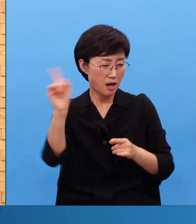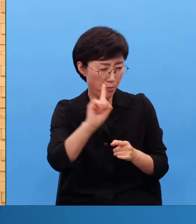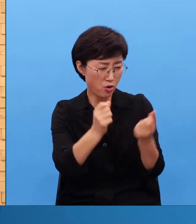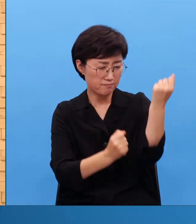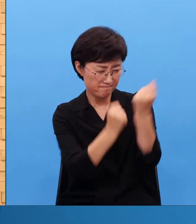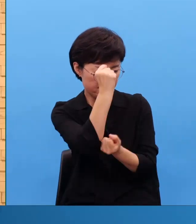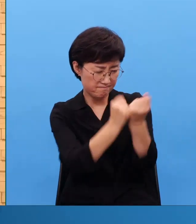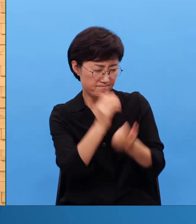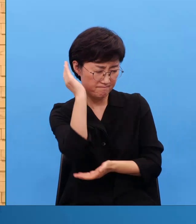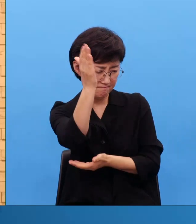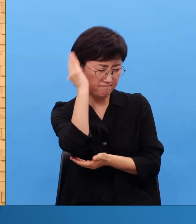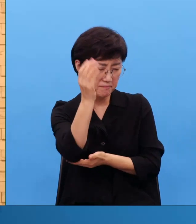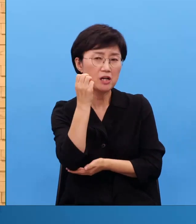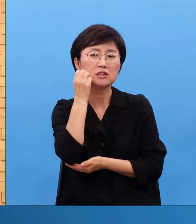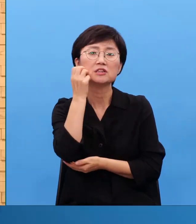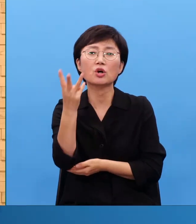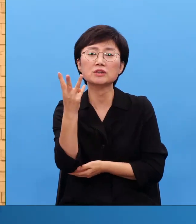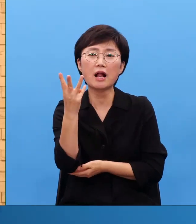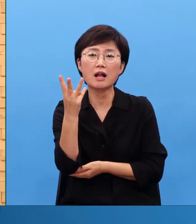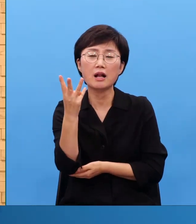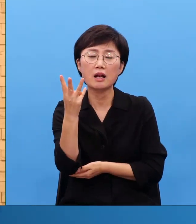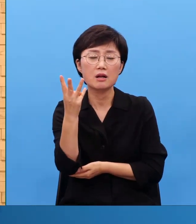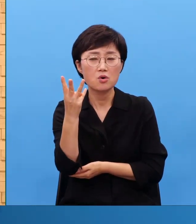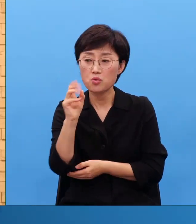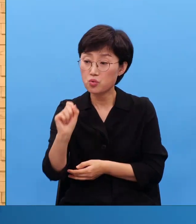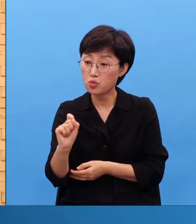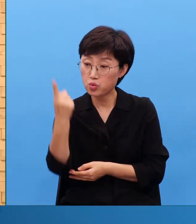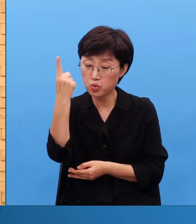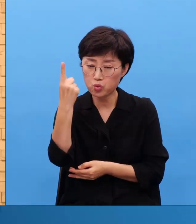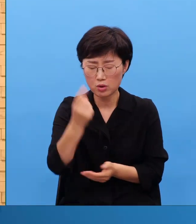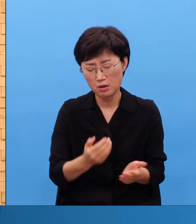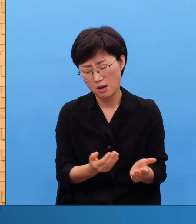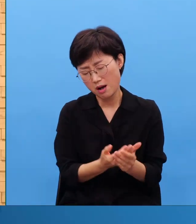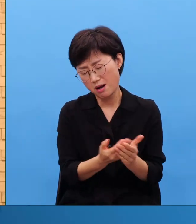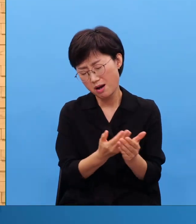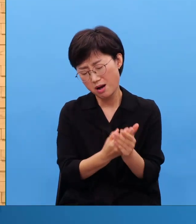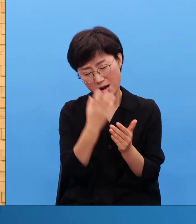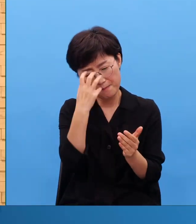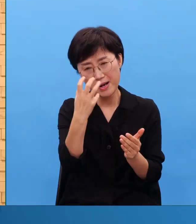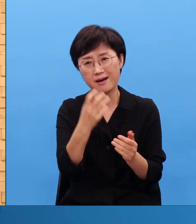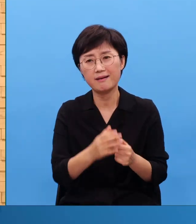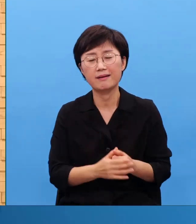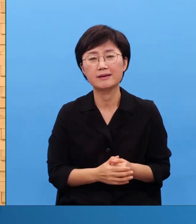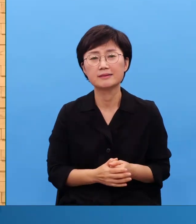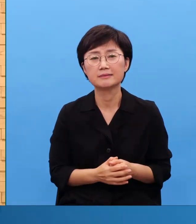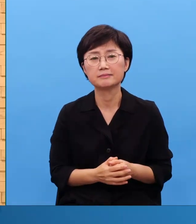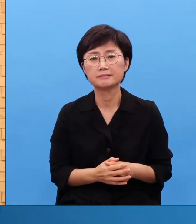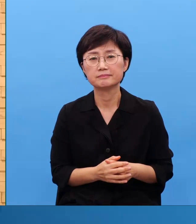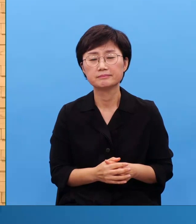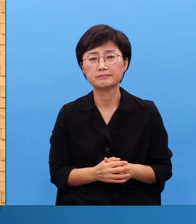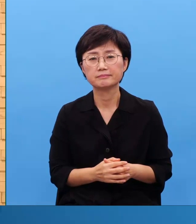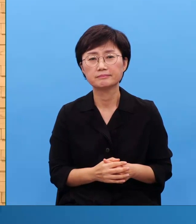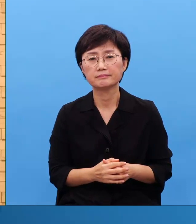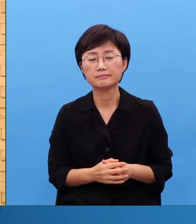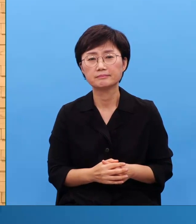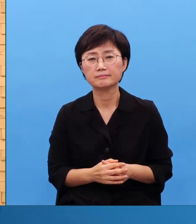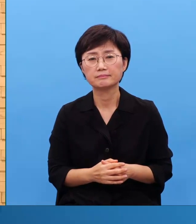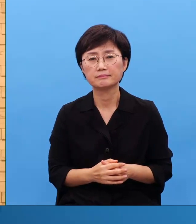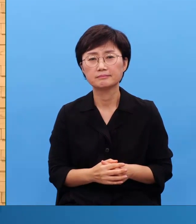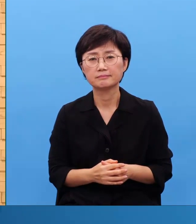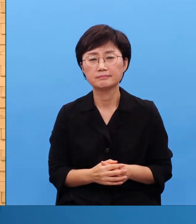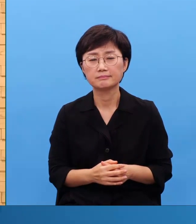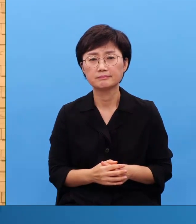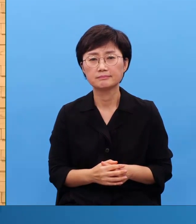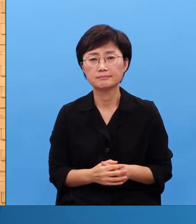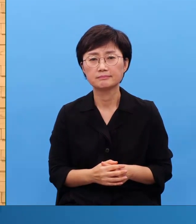12 disciples of Jesus, they were following him and saw him in flesh, and yet they didn't believe. And yet it was Paul who never saw him, and yet he spoke for 3 months about the kingdom